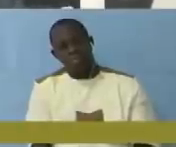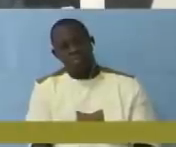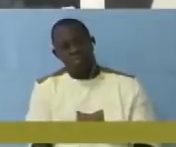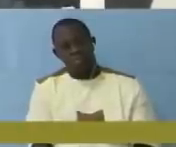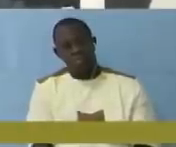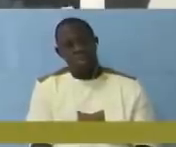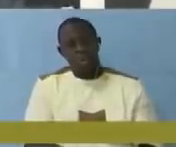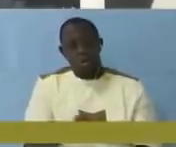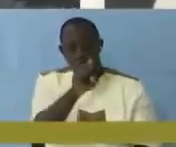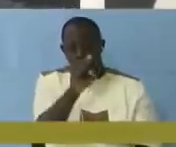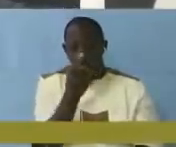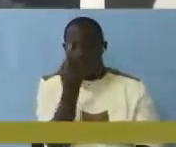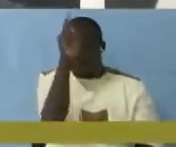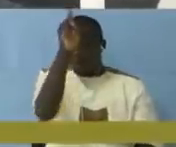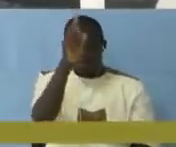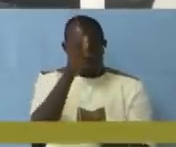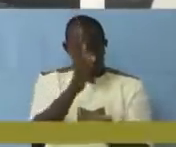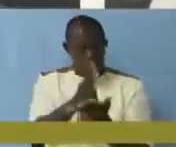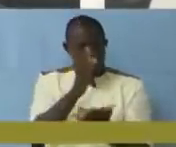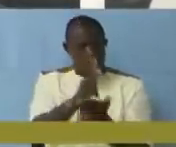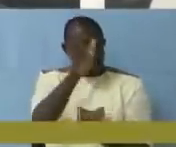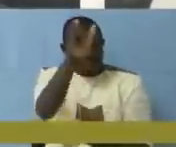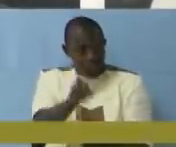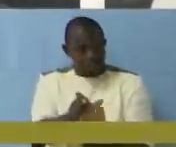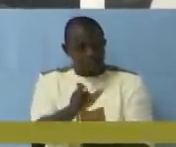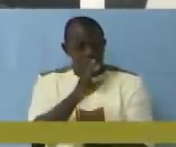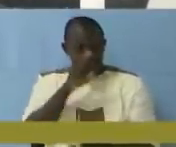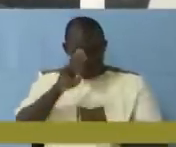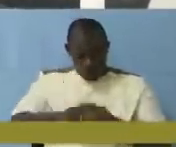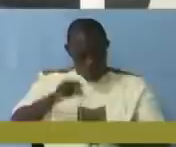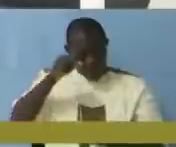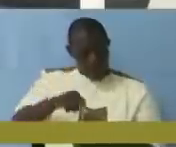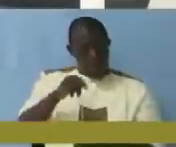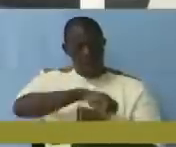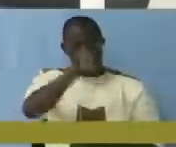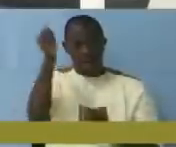be the first witness to appear here and tell us this.